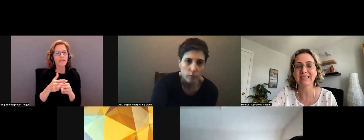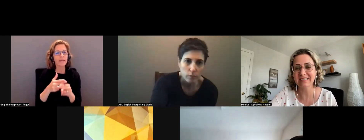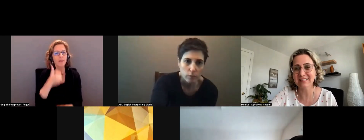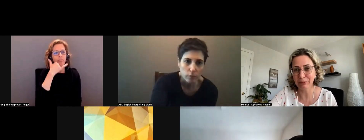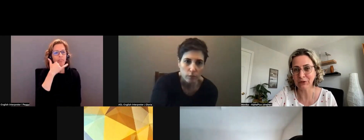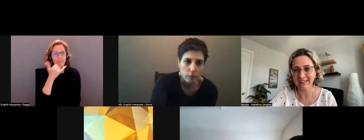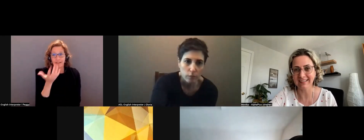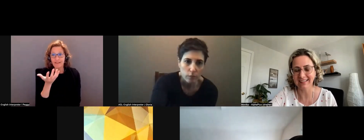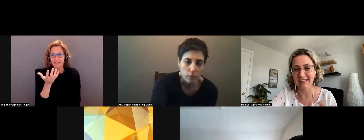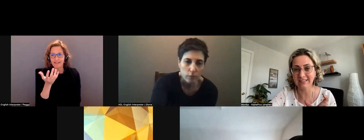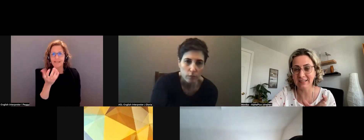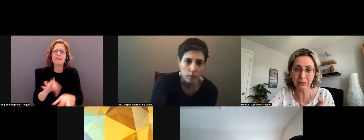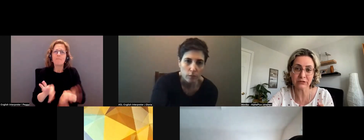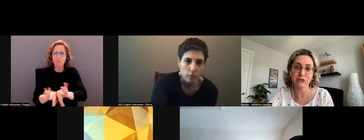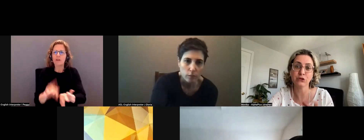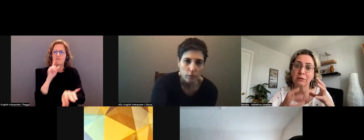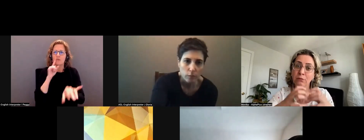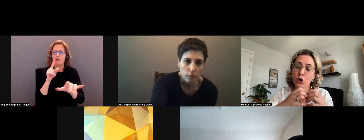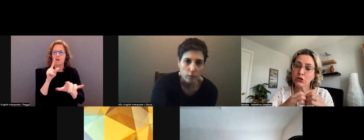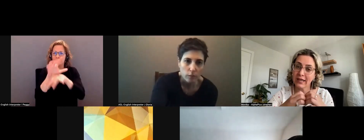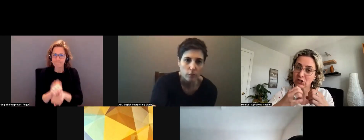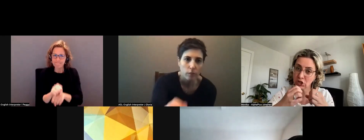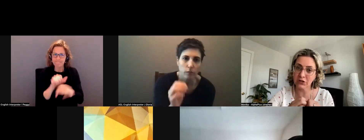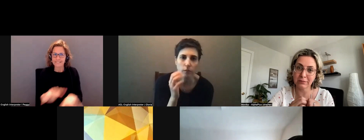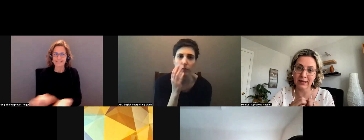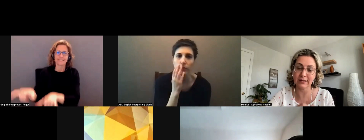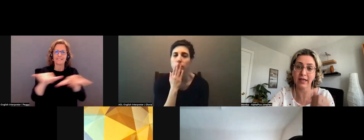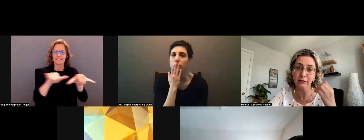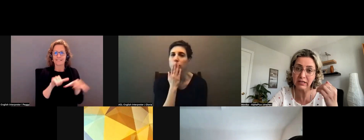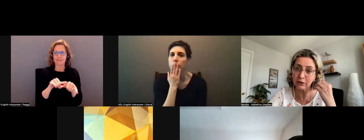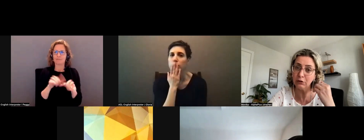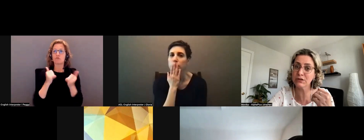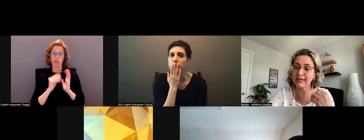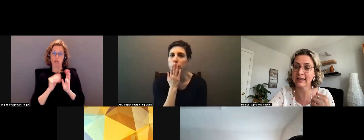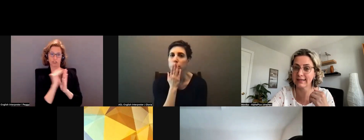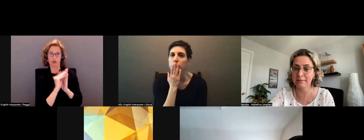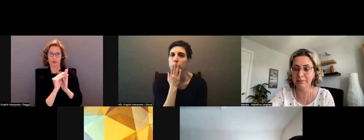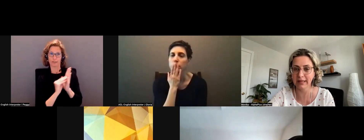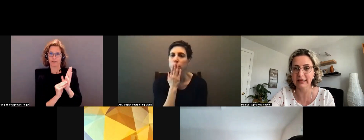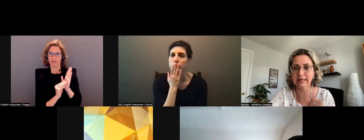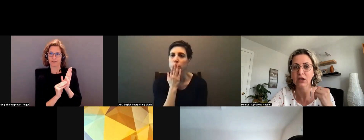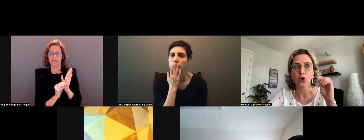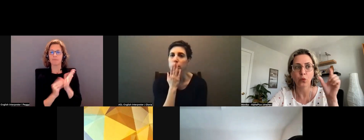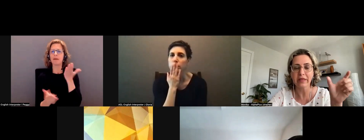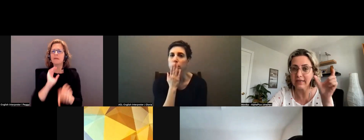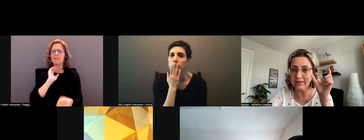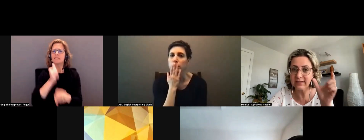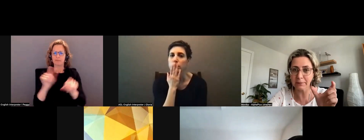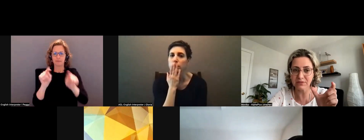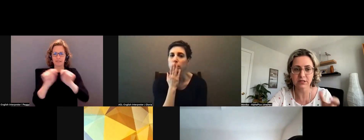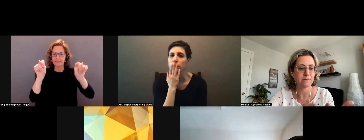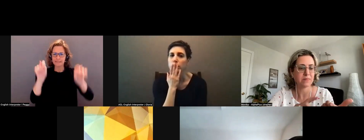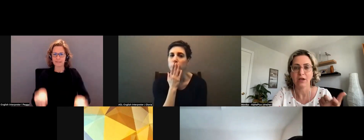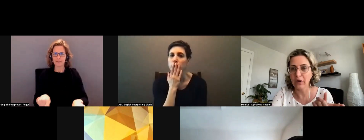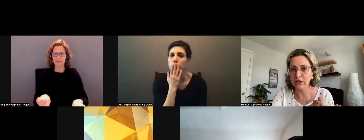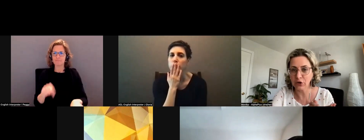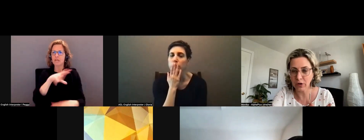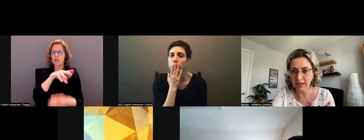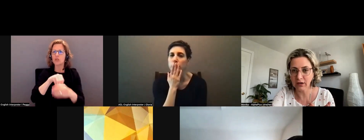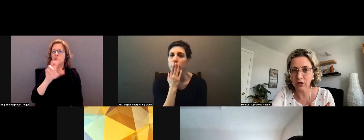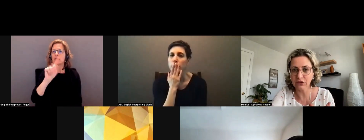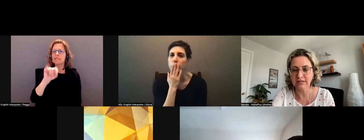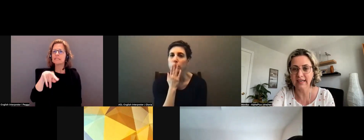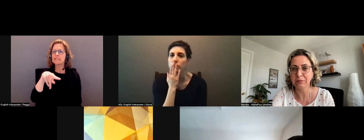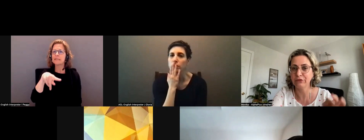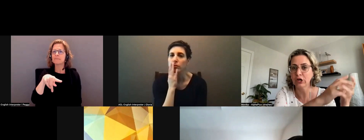But it is important. It is important. So the more you can document it, have really almost like a template with tips. When you're